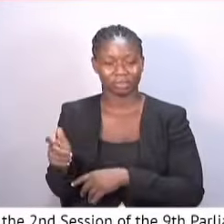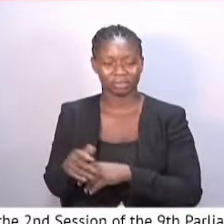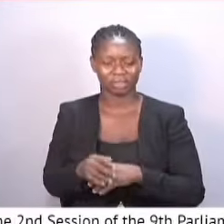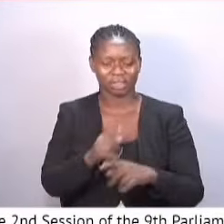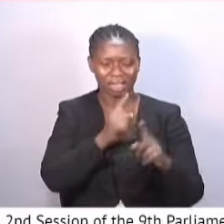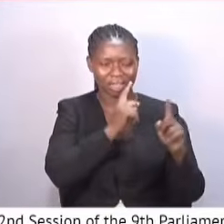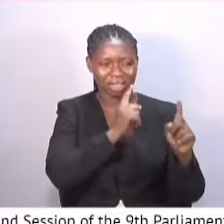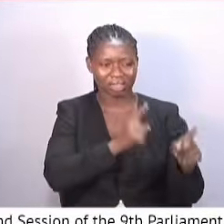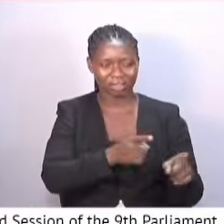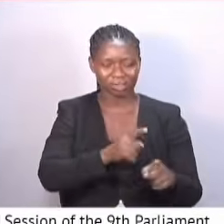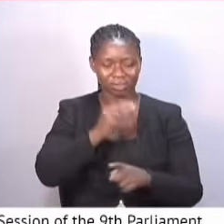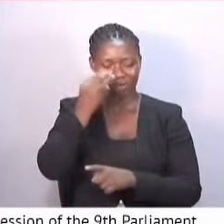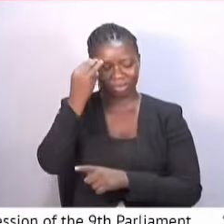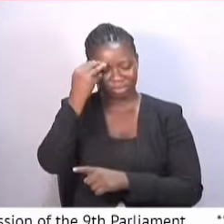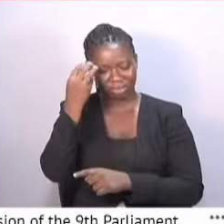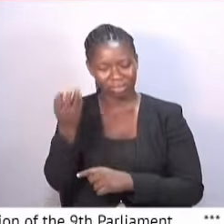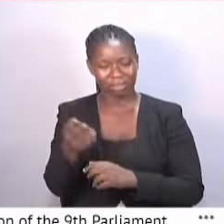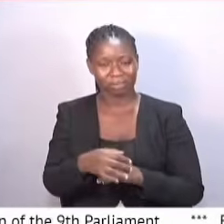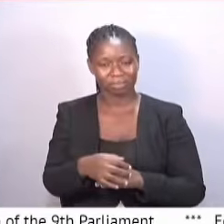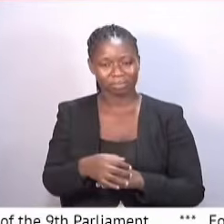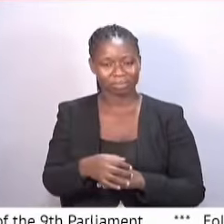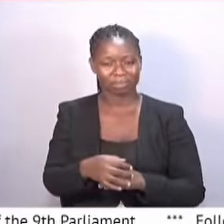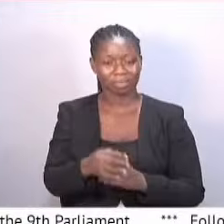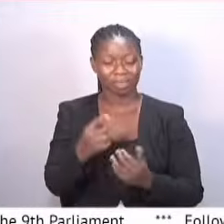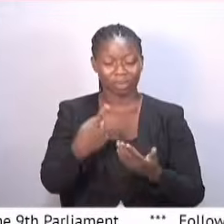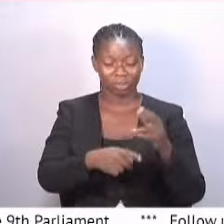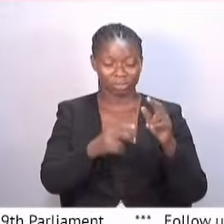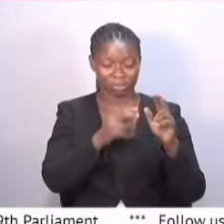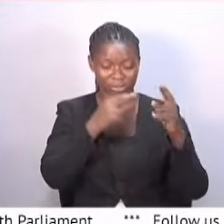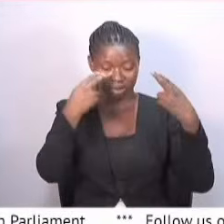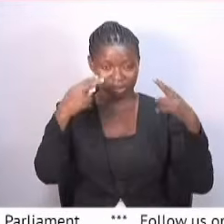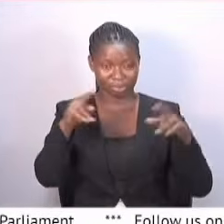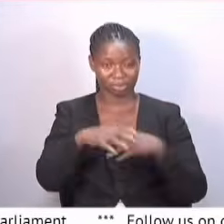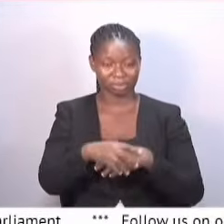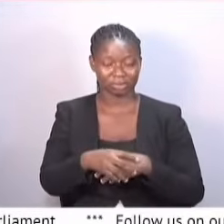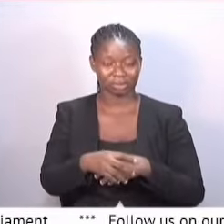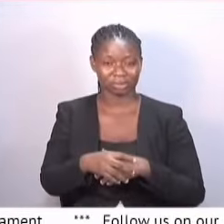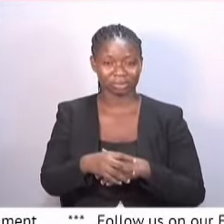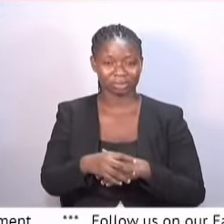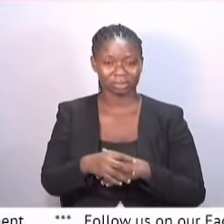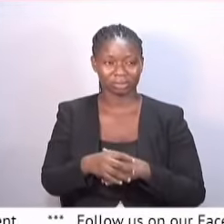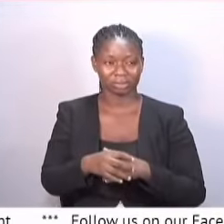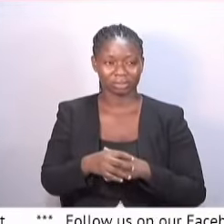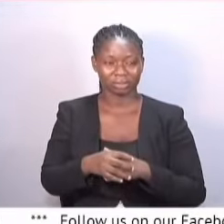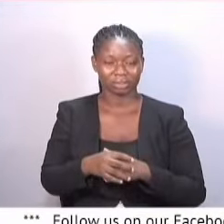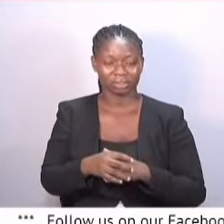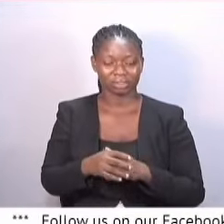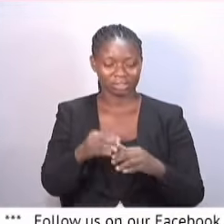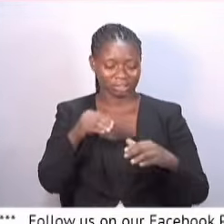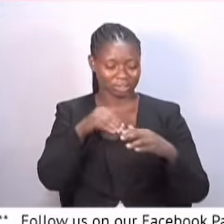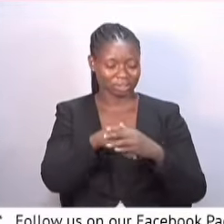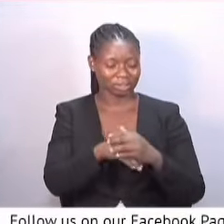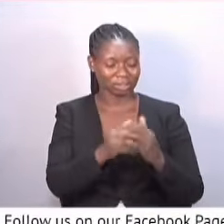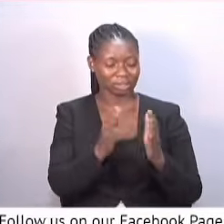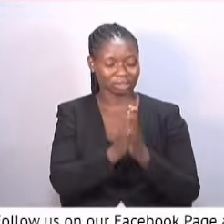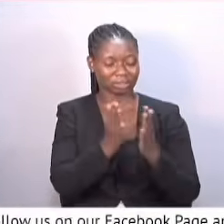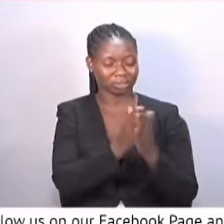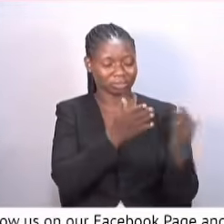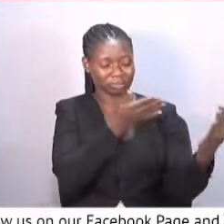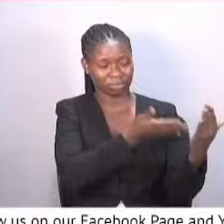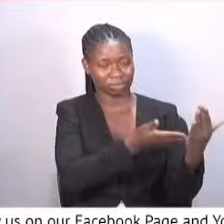of the minister regarding what has happened is captured in